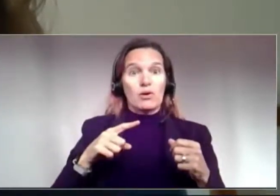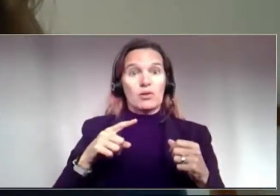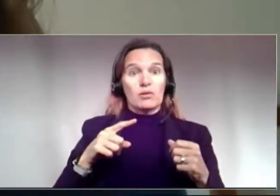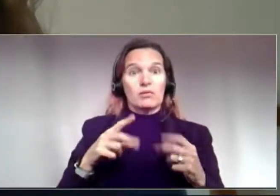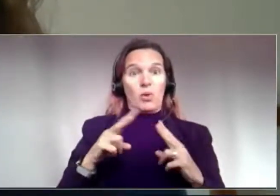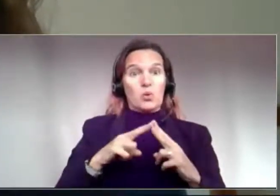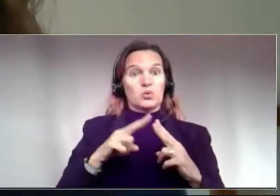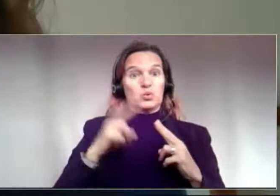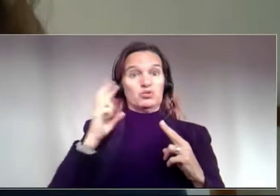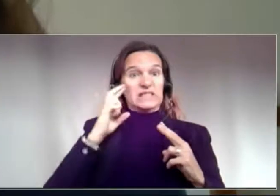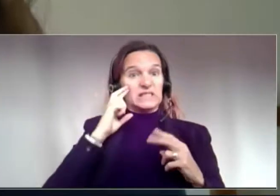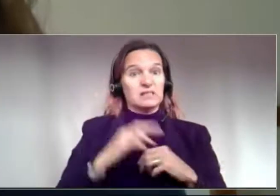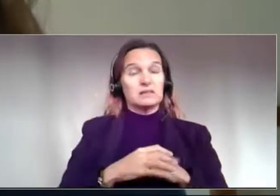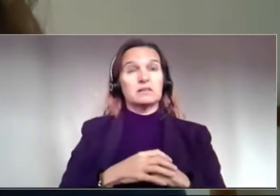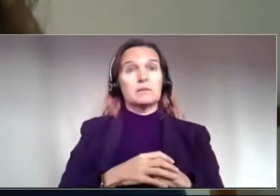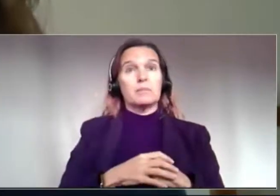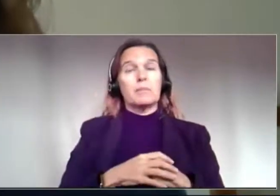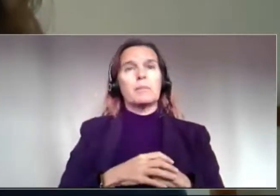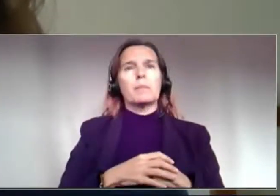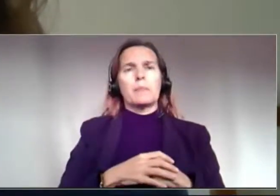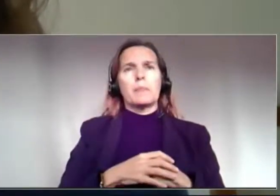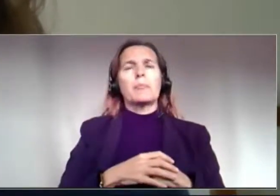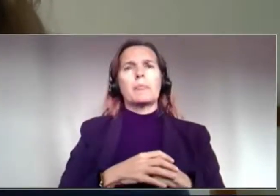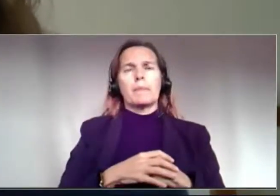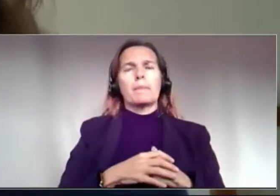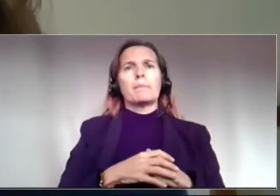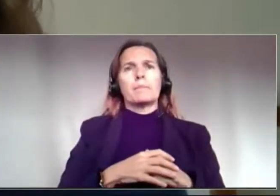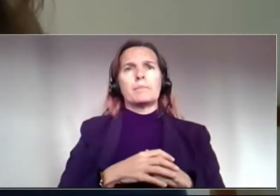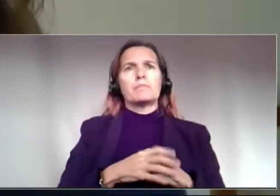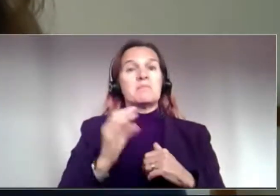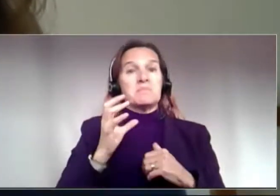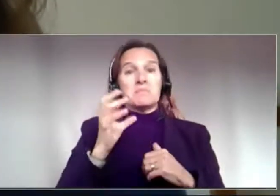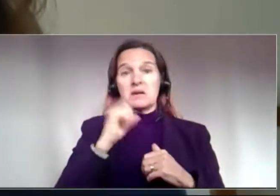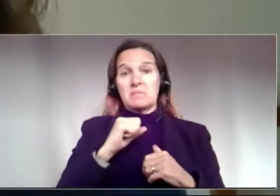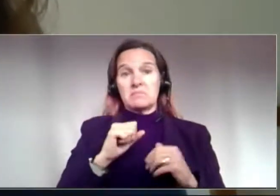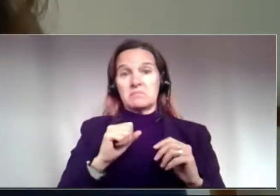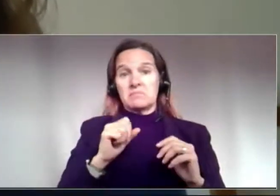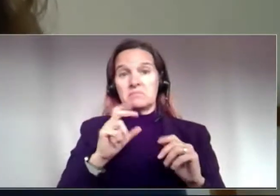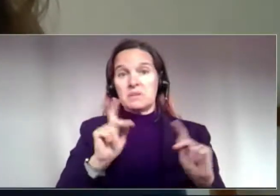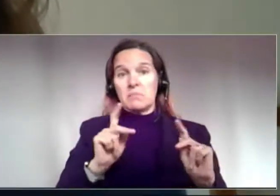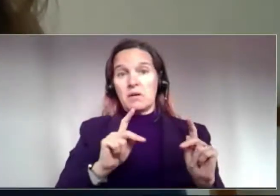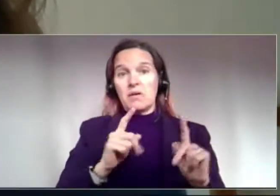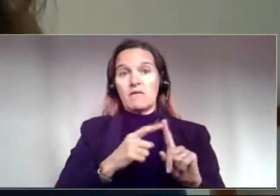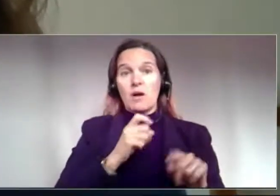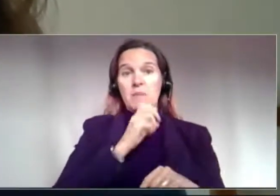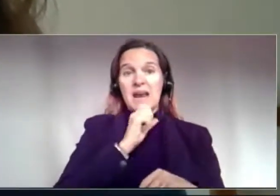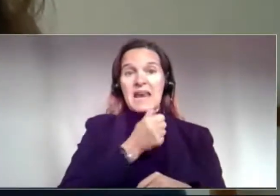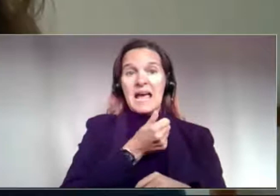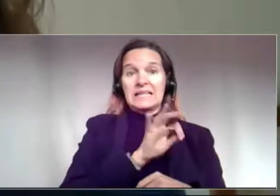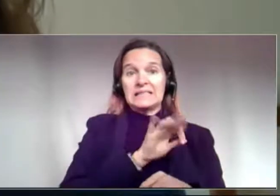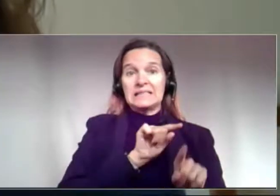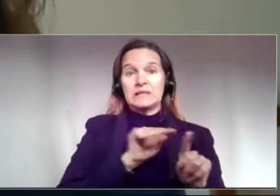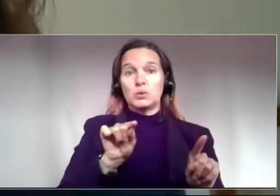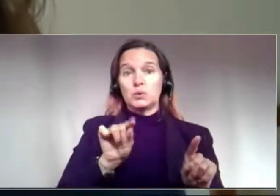And are they mainly people between, I'm guessing, 19 and